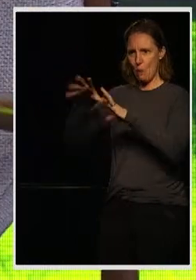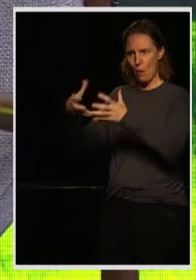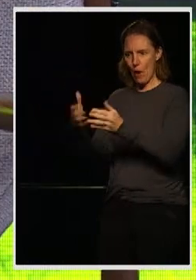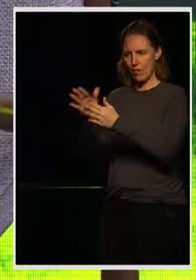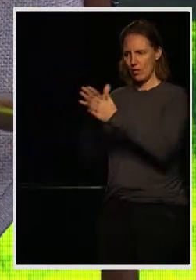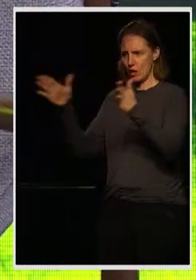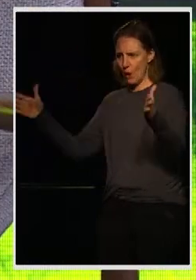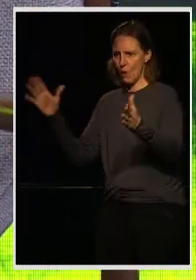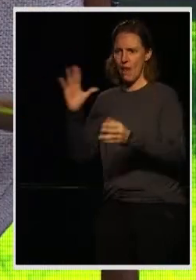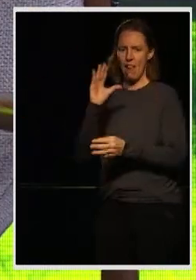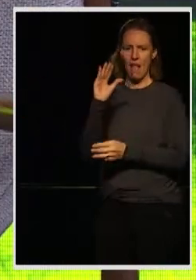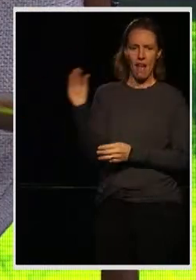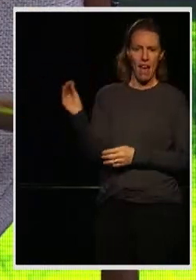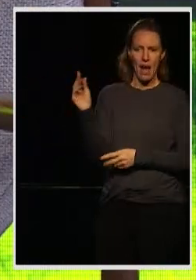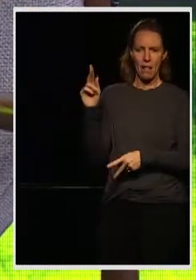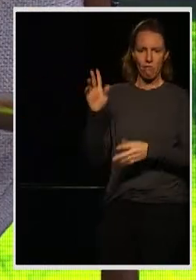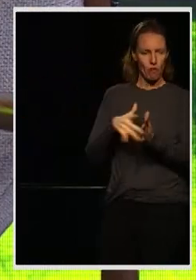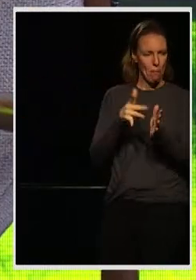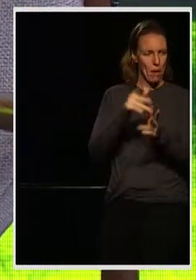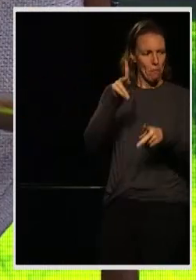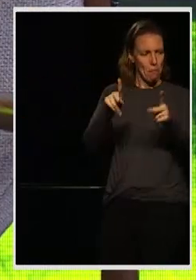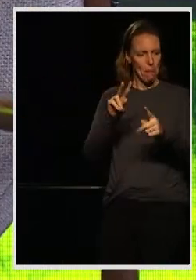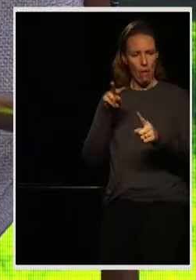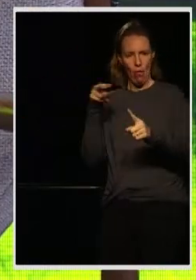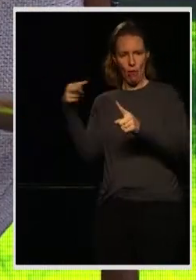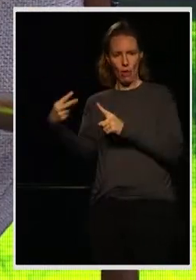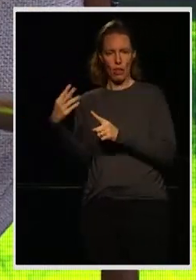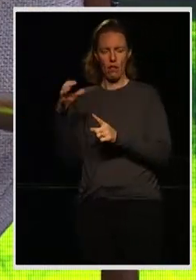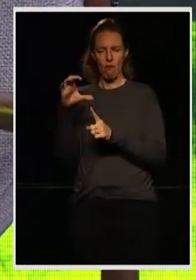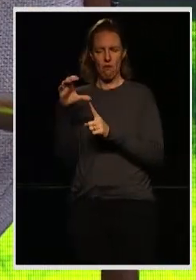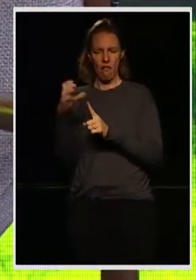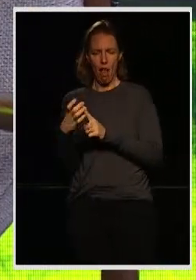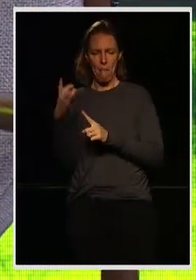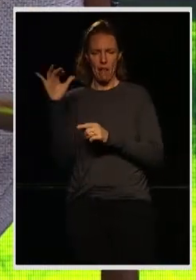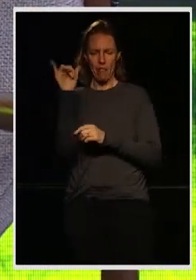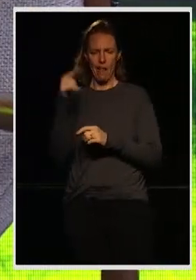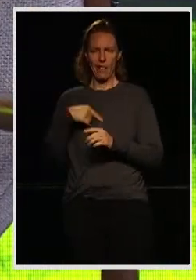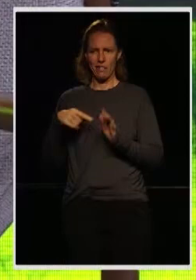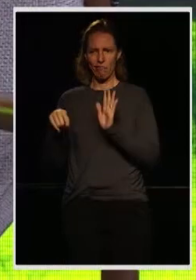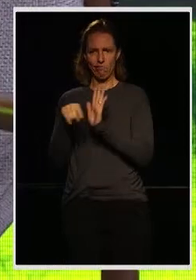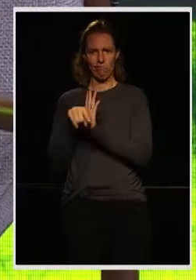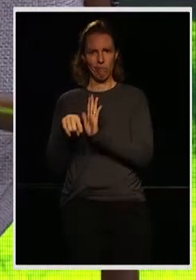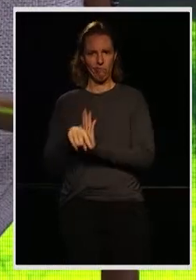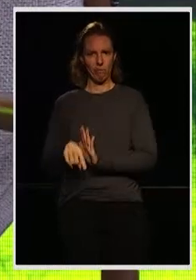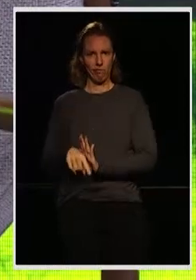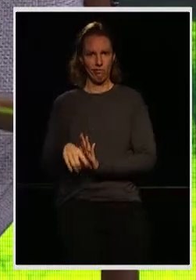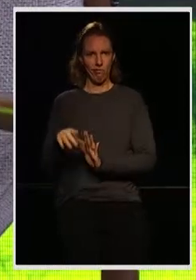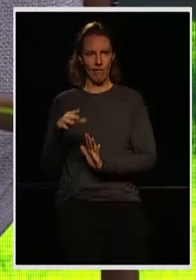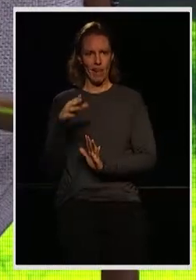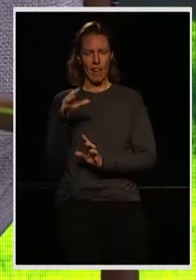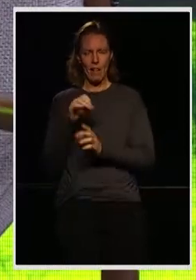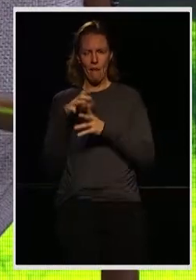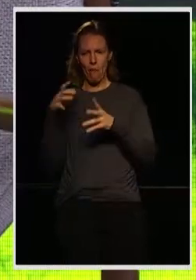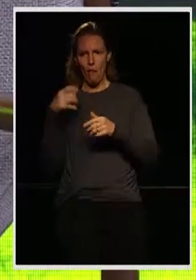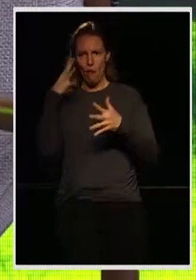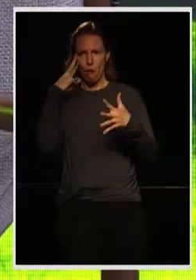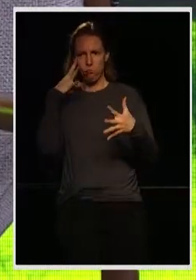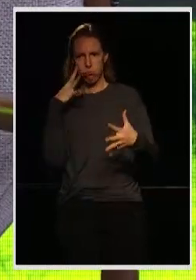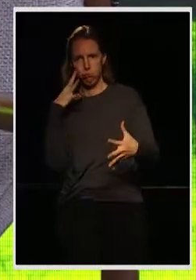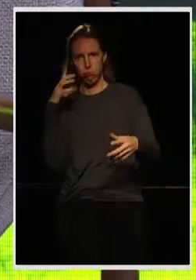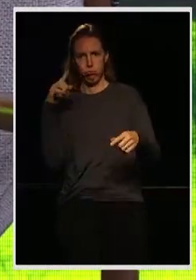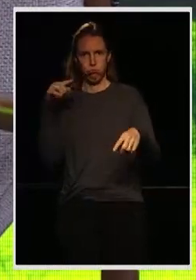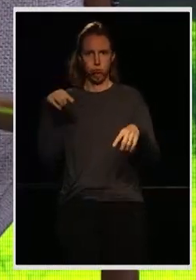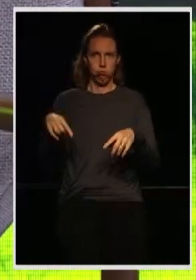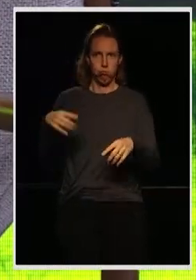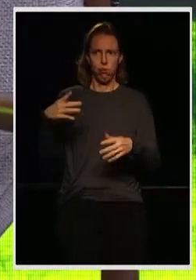And sometimes people kind of look at climate almost fatalistically, very much gloom and doom. And how do